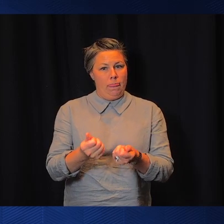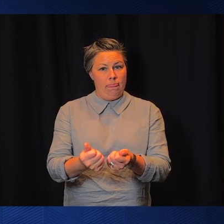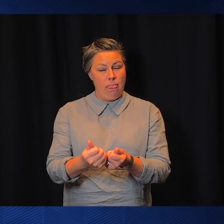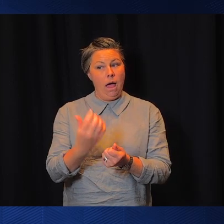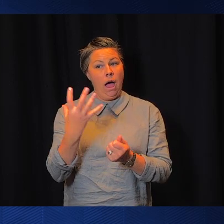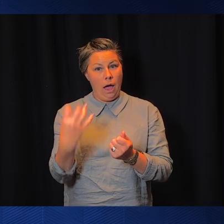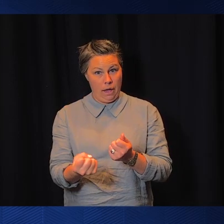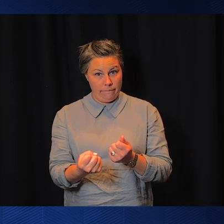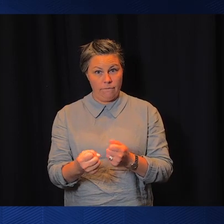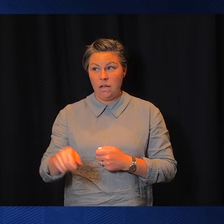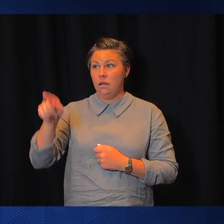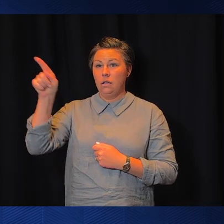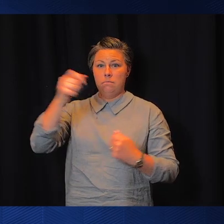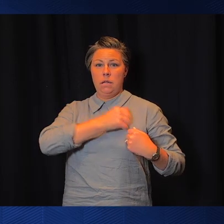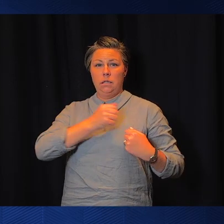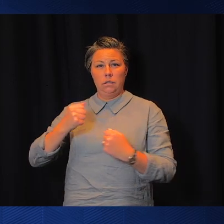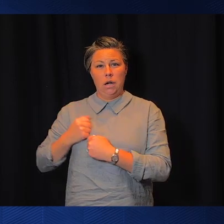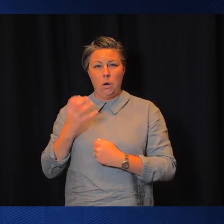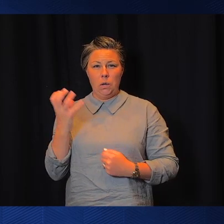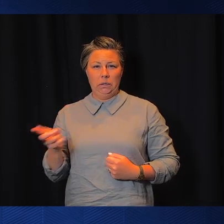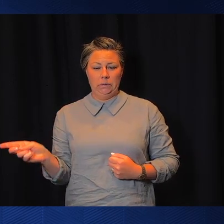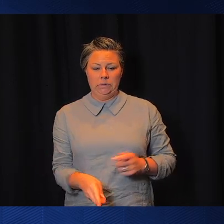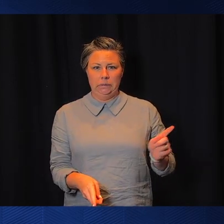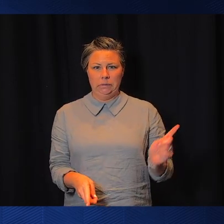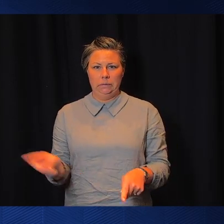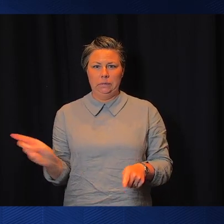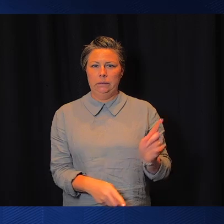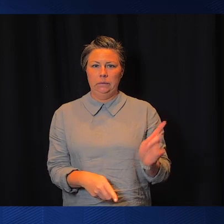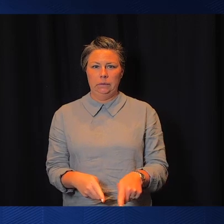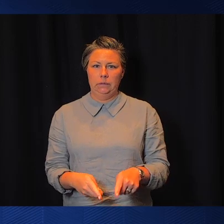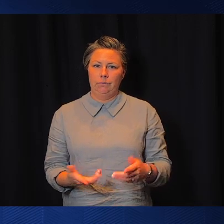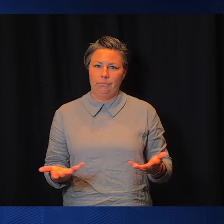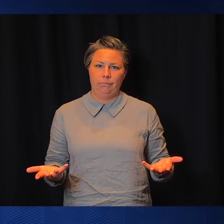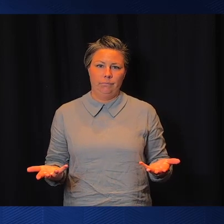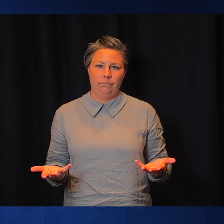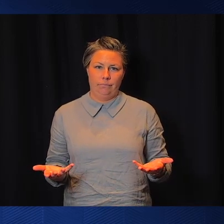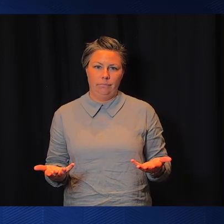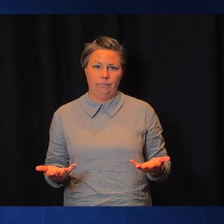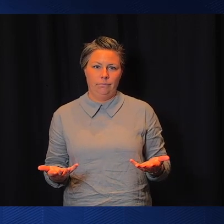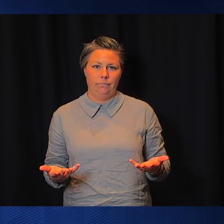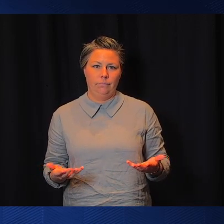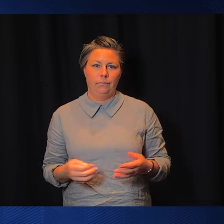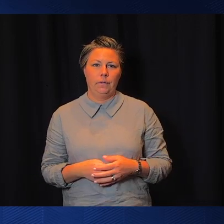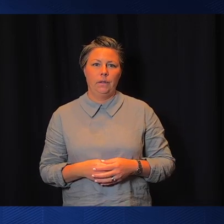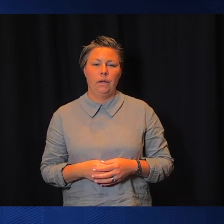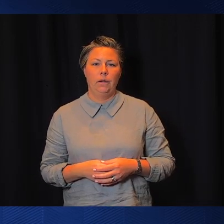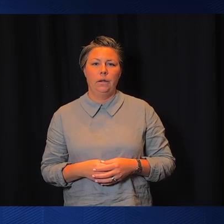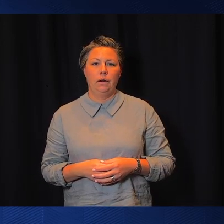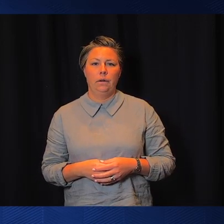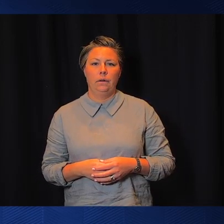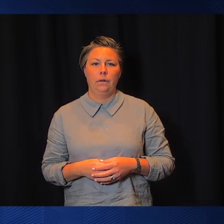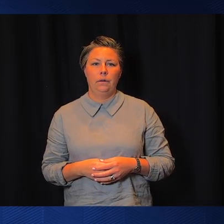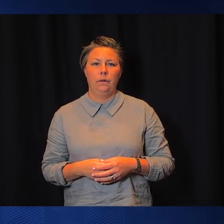subjected to terrible military regime and junta. So love and hate relationship with the military